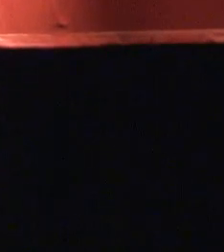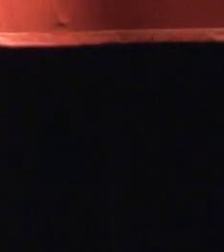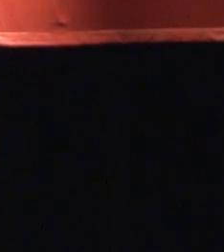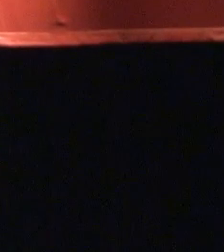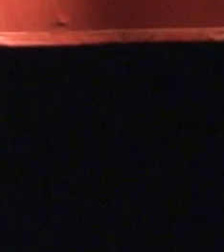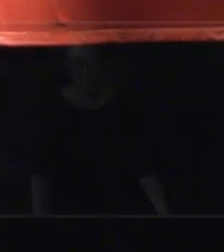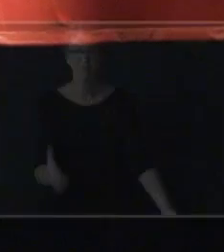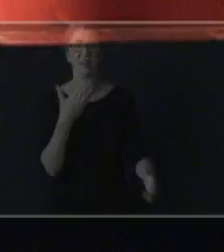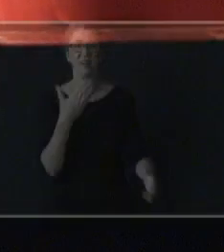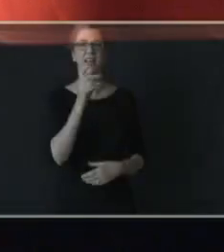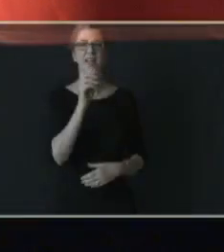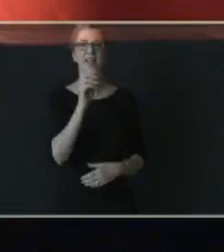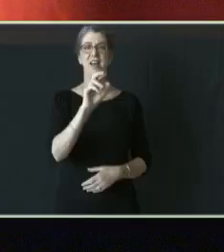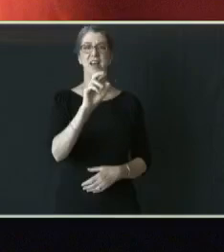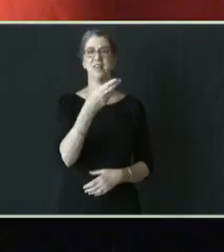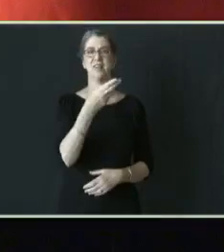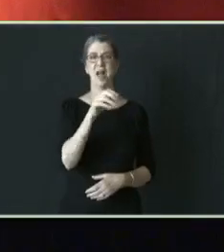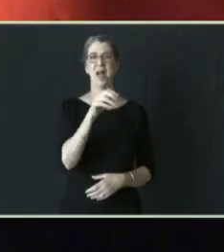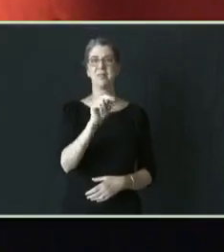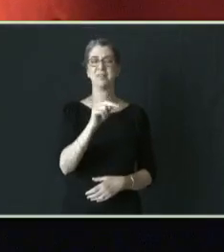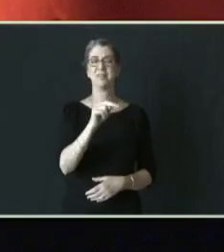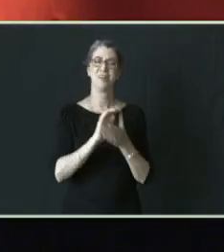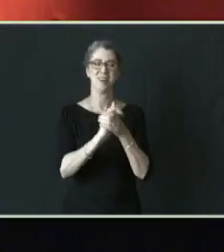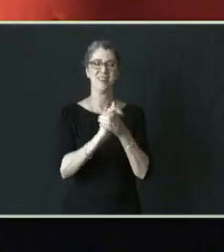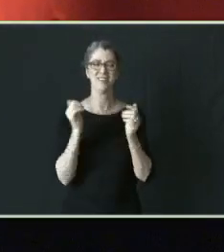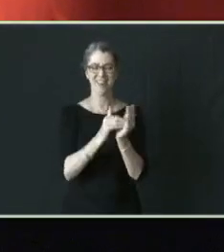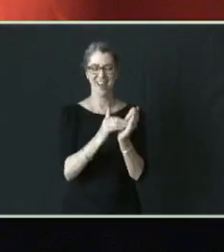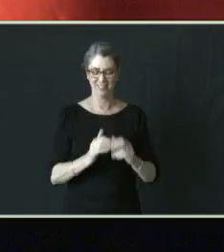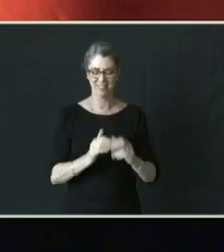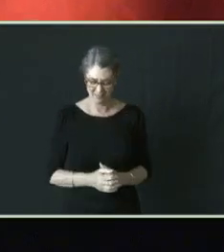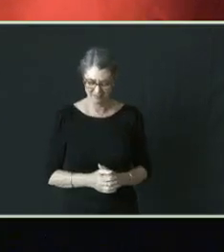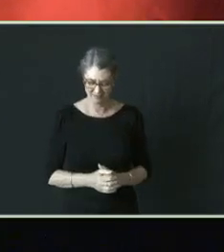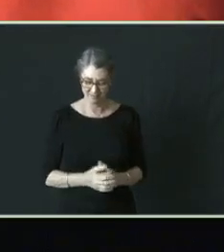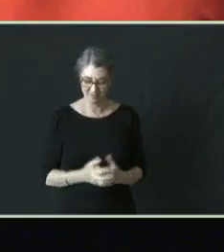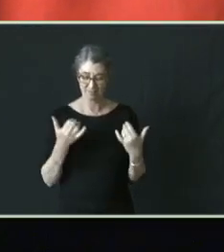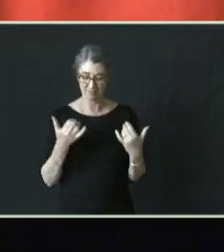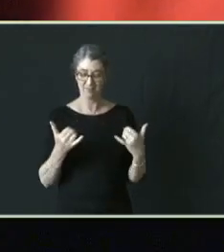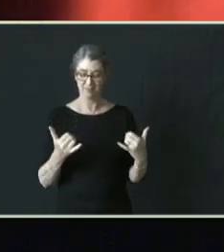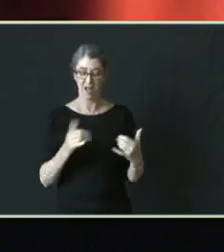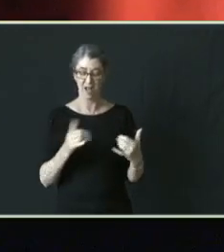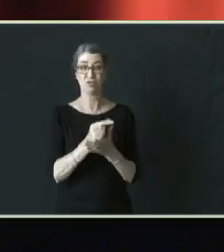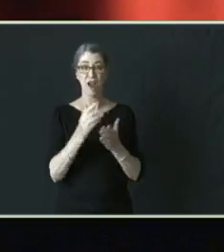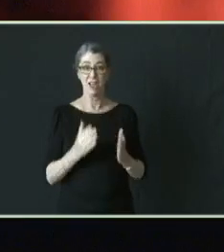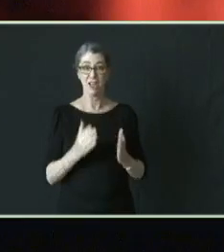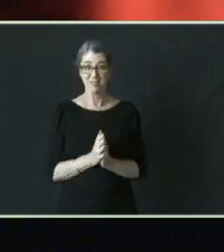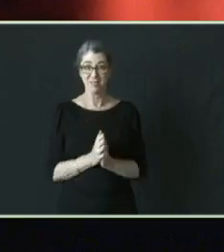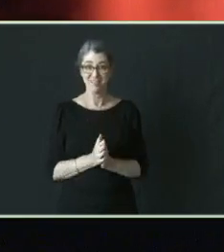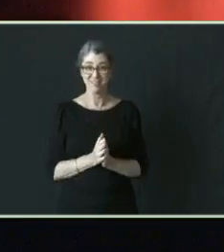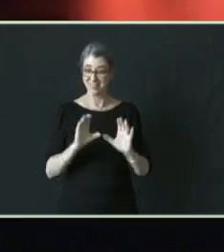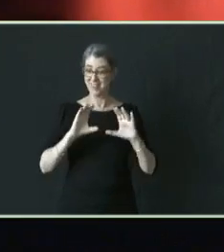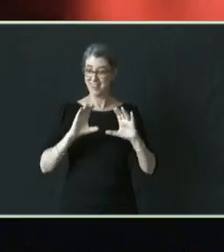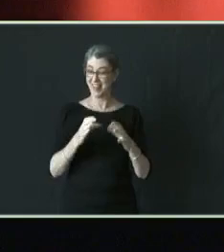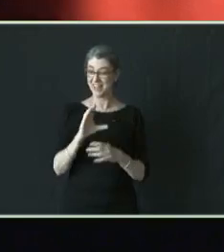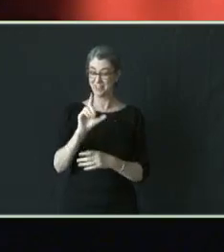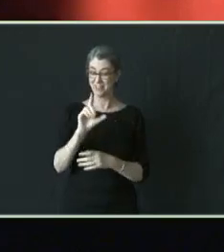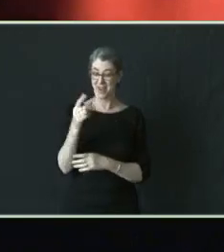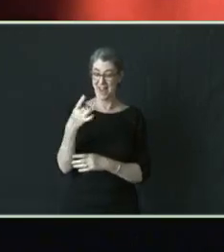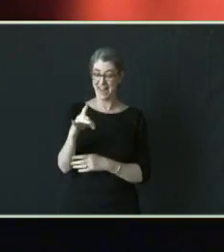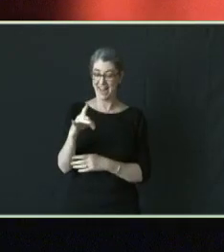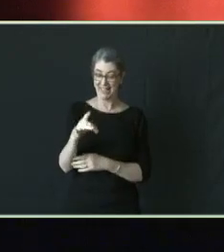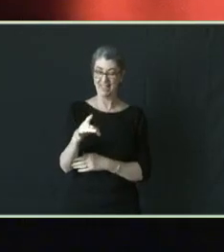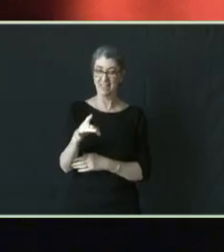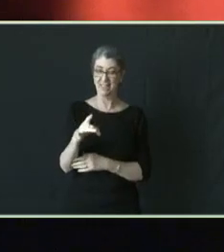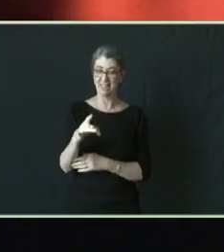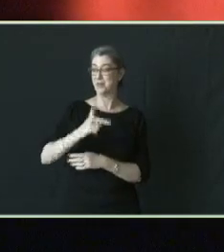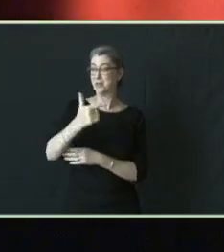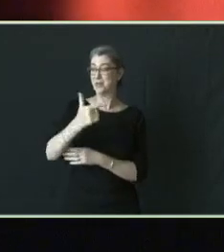Thank you, Dr. Thompson, and congratulations again. And now, graduates, class of 2018, it's